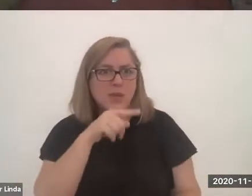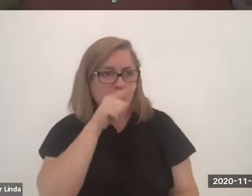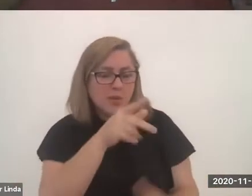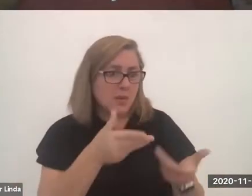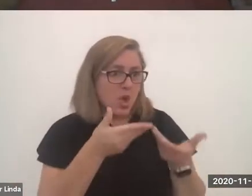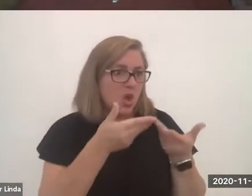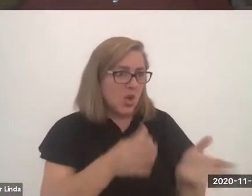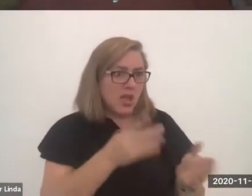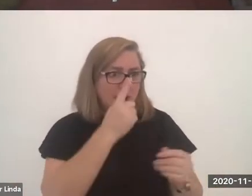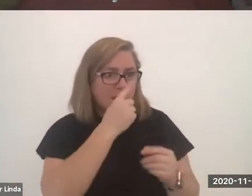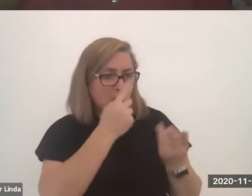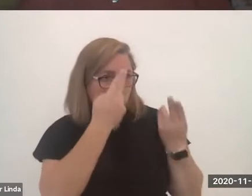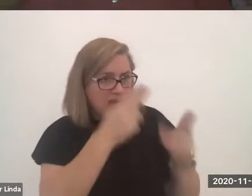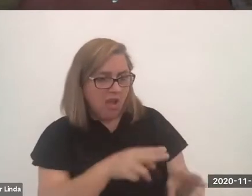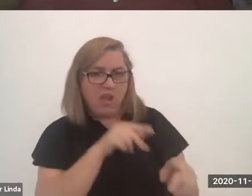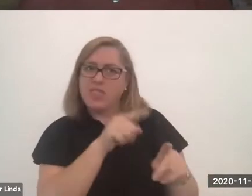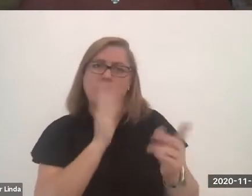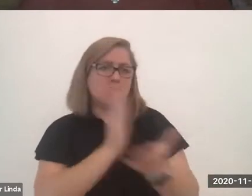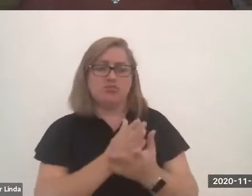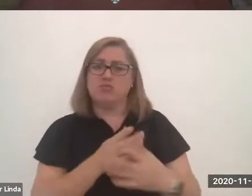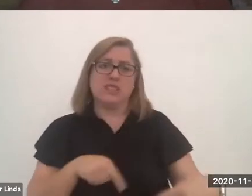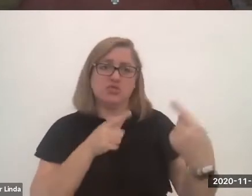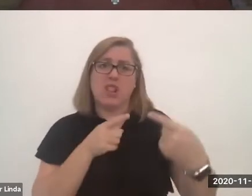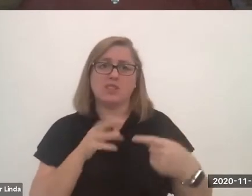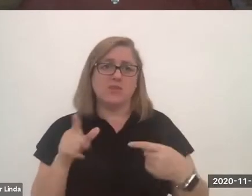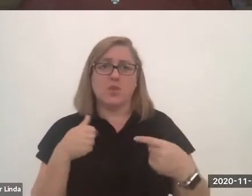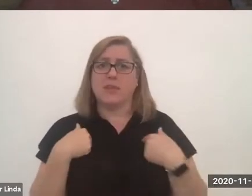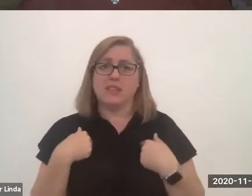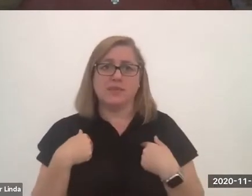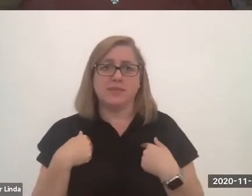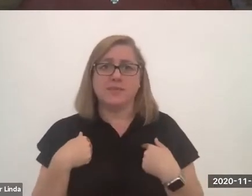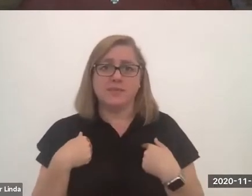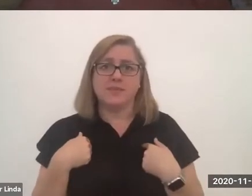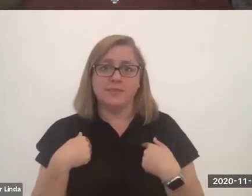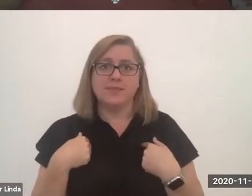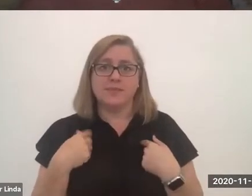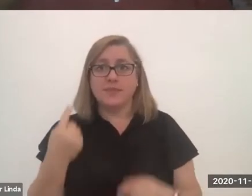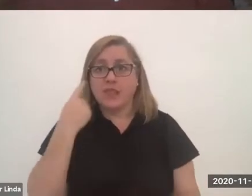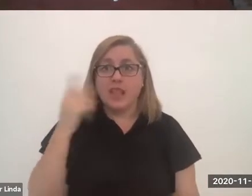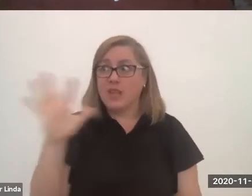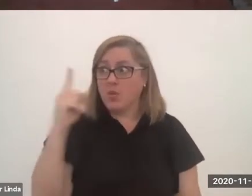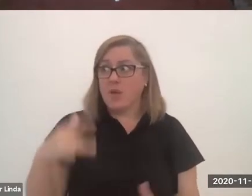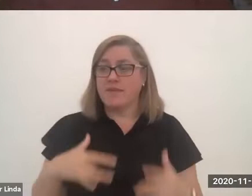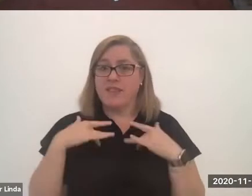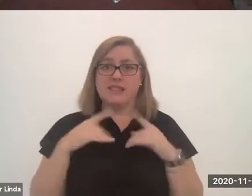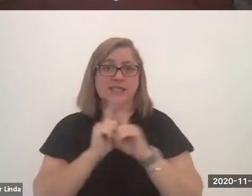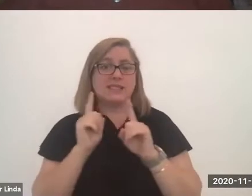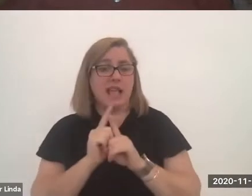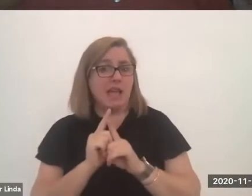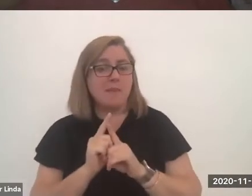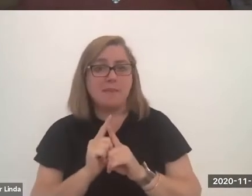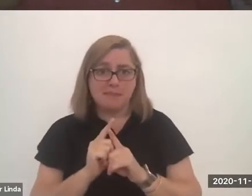loved ones and things like that. That's been the biggest challenge for me. And I think everyone's really felt that to different